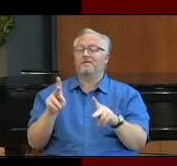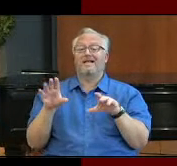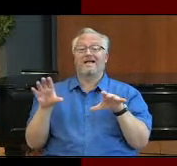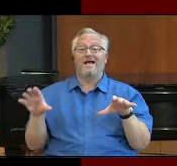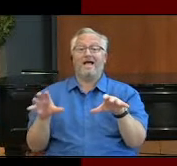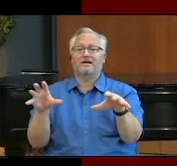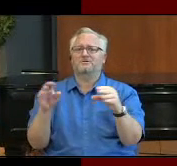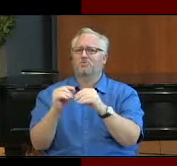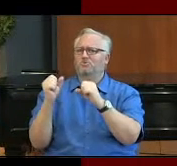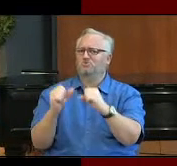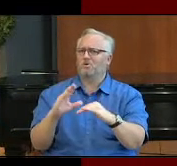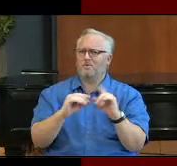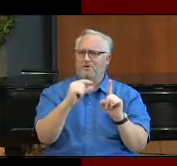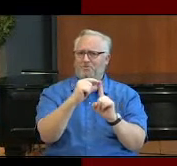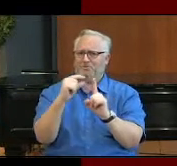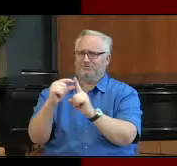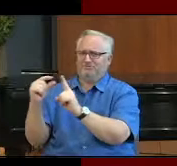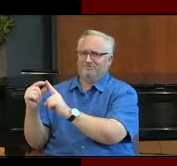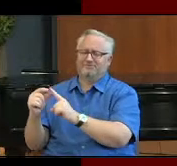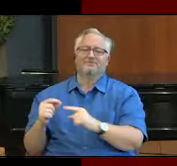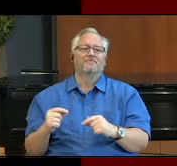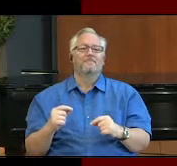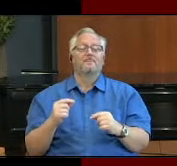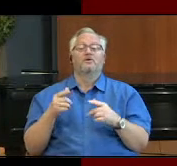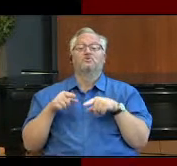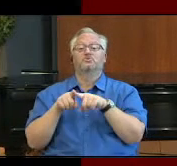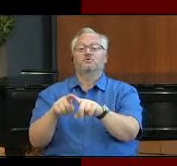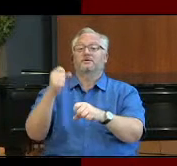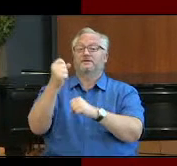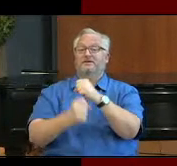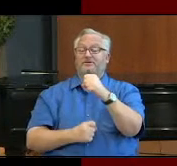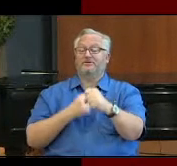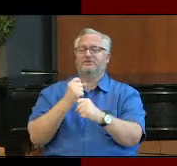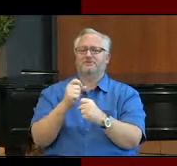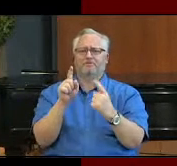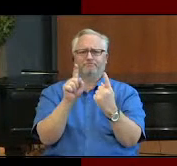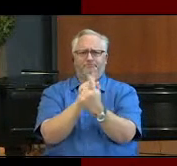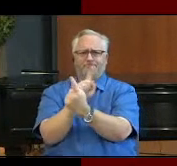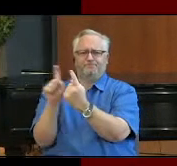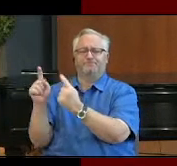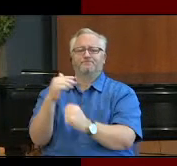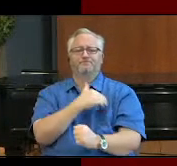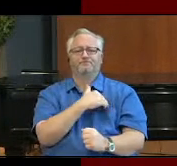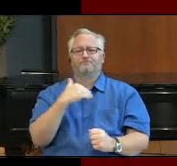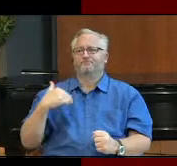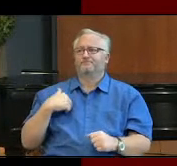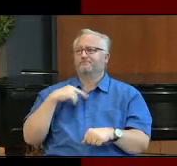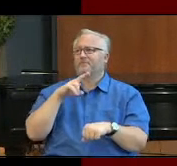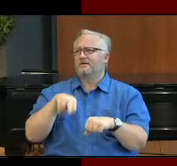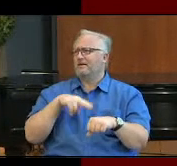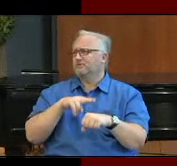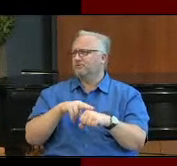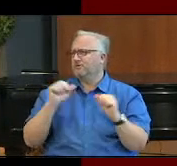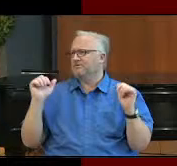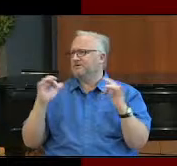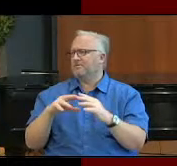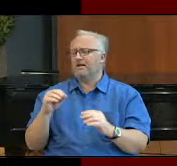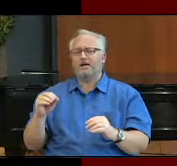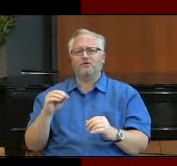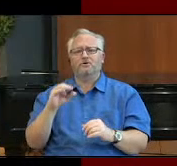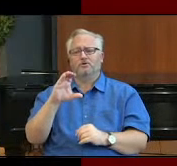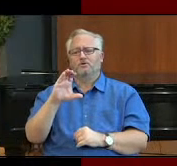speak louder than words. Over the course of years, I met the members of the National Assembly, and